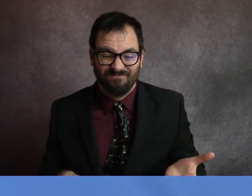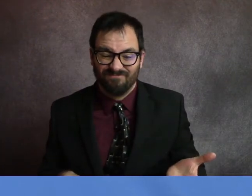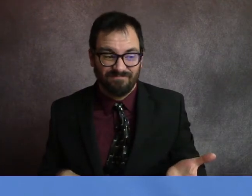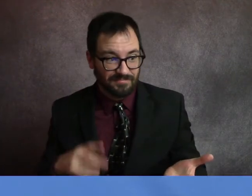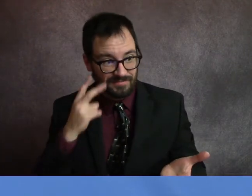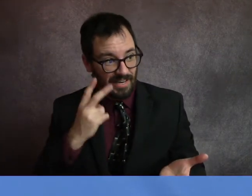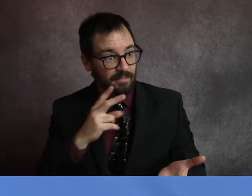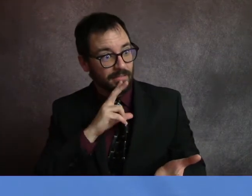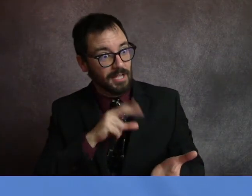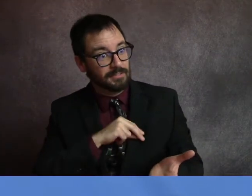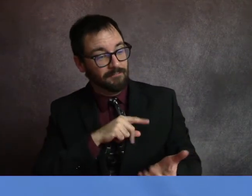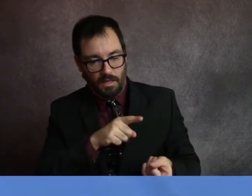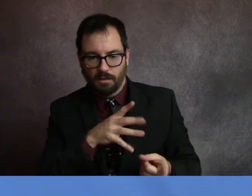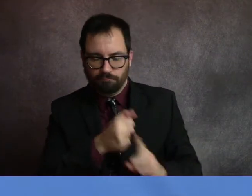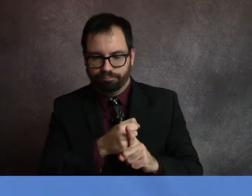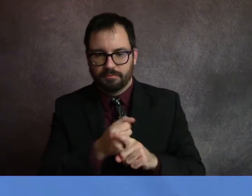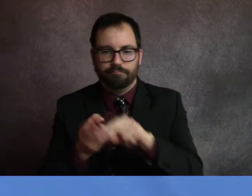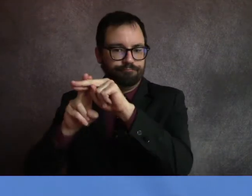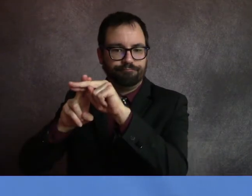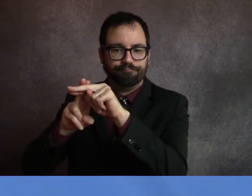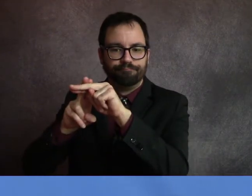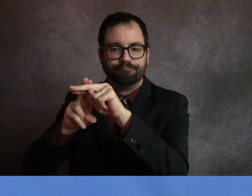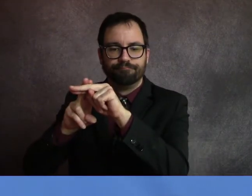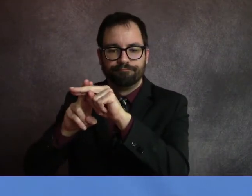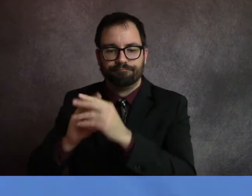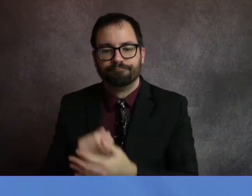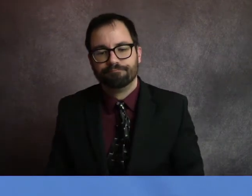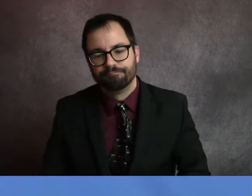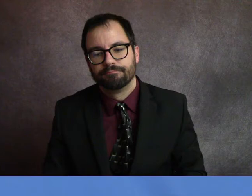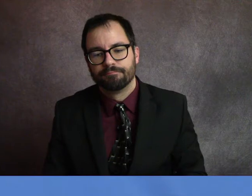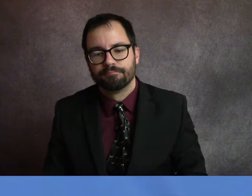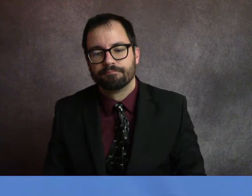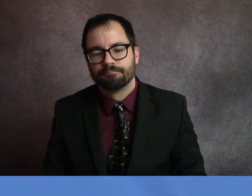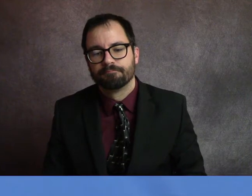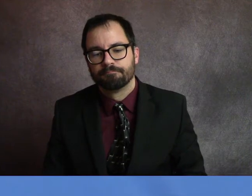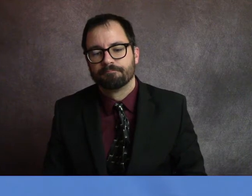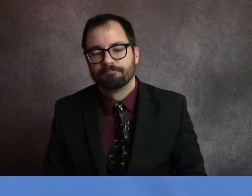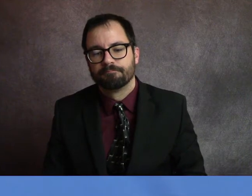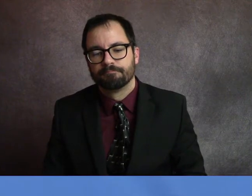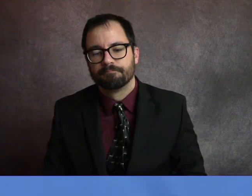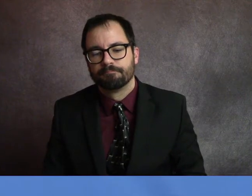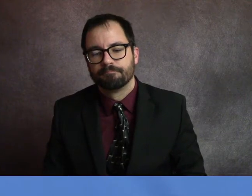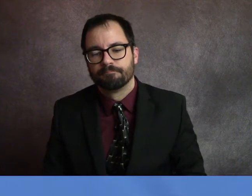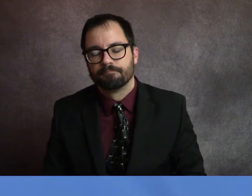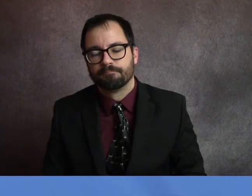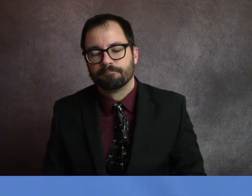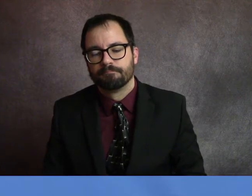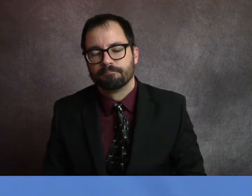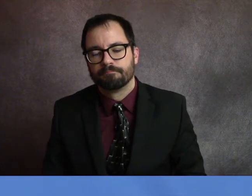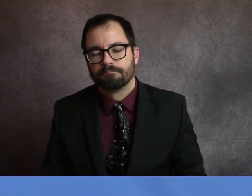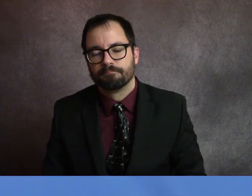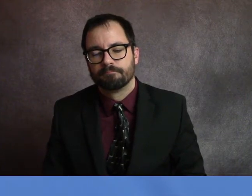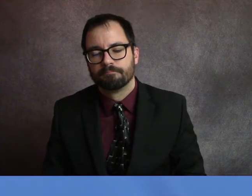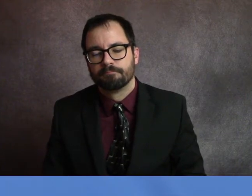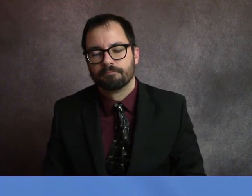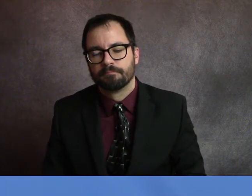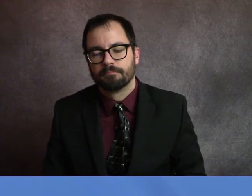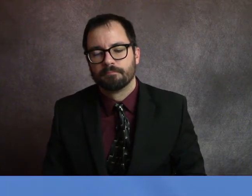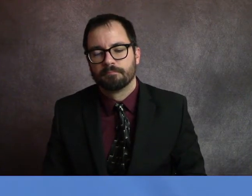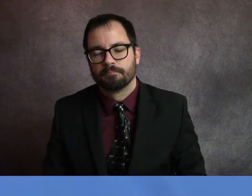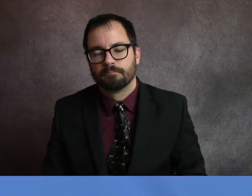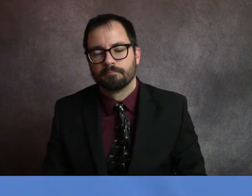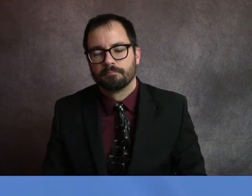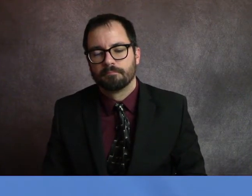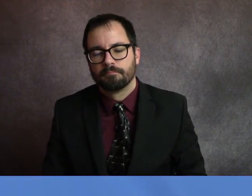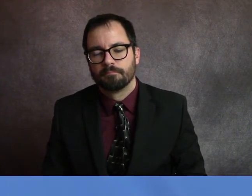that we're seeing these numbers increase. One more question. Councilor Andrew Campbell today is calling for weekly testing at schools for